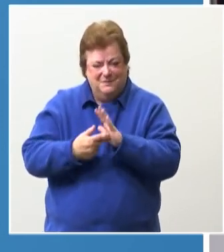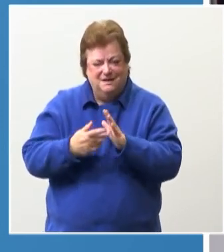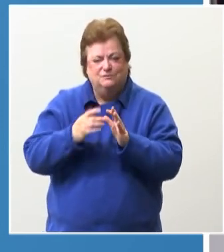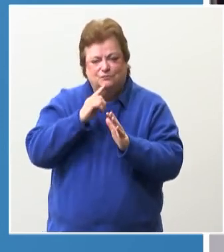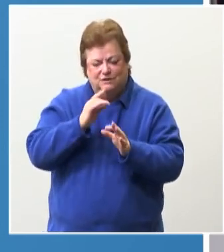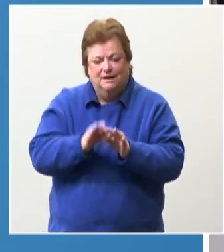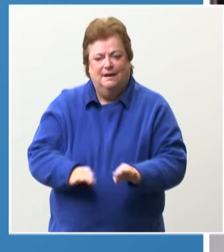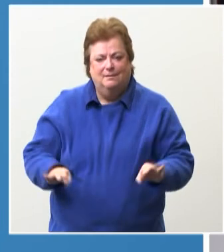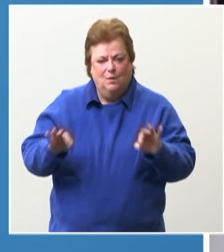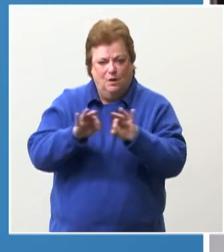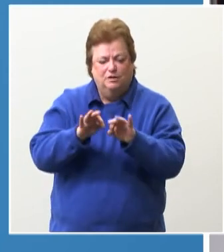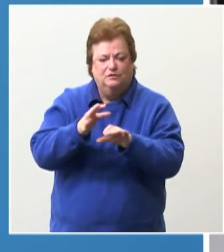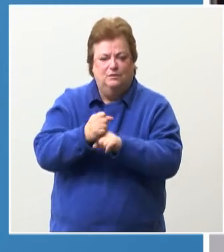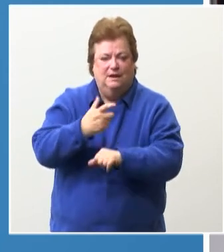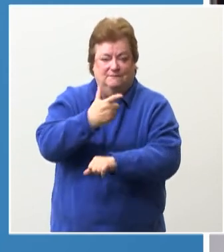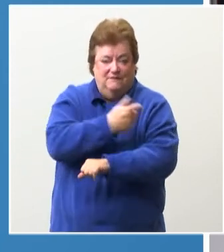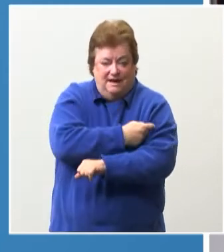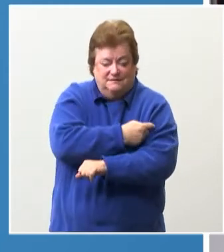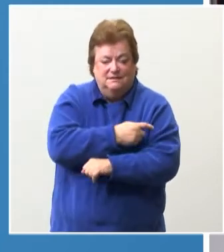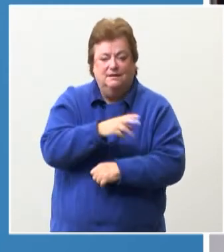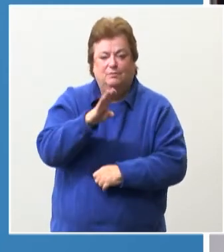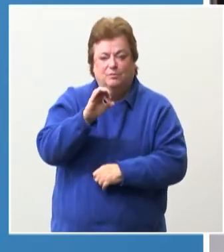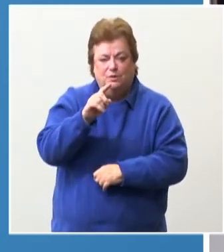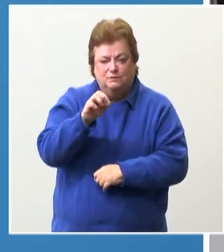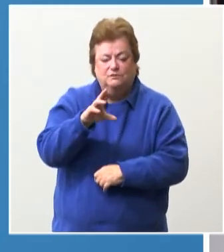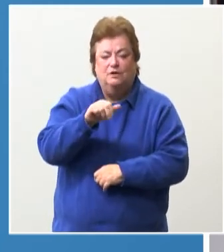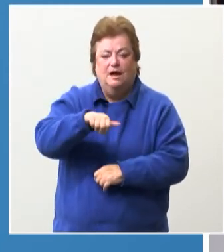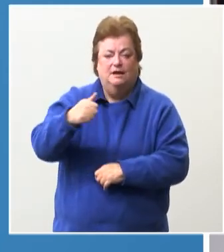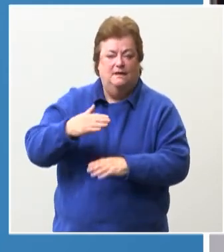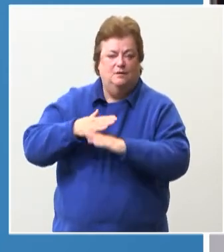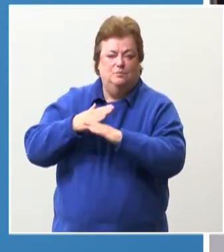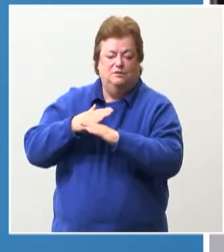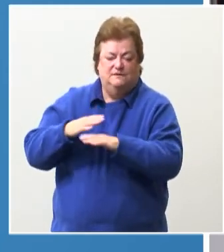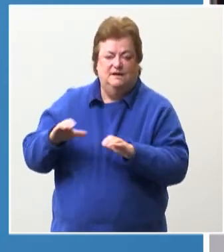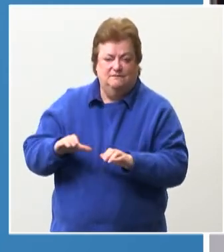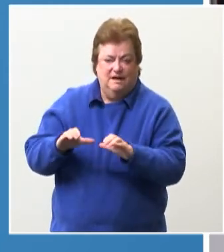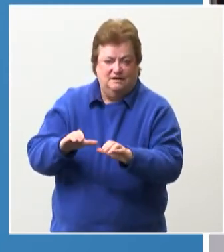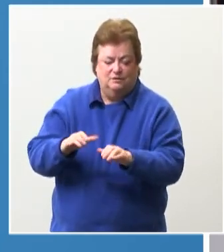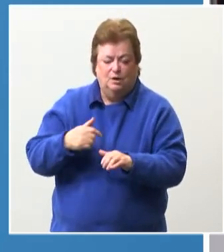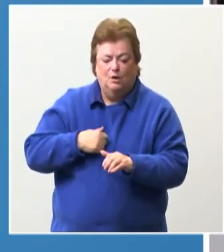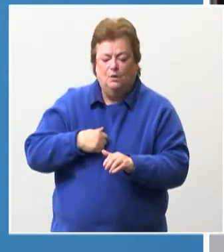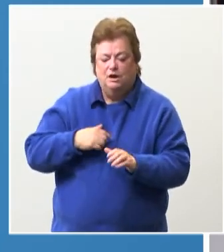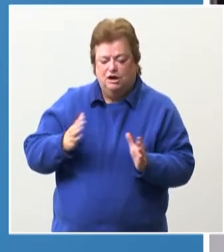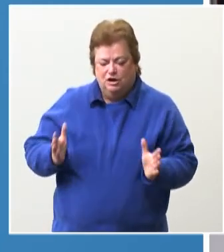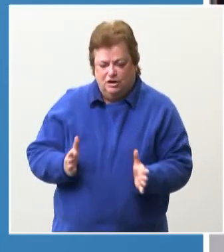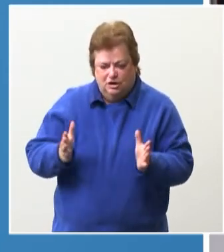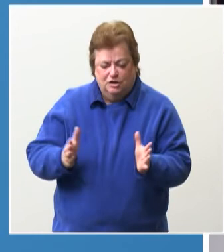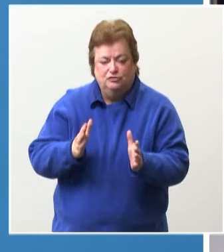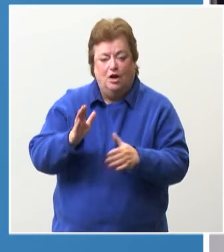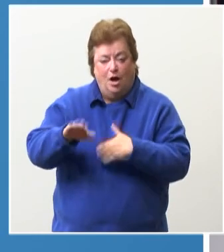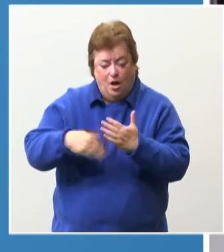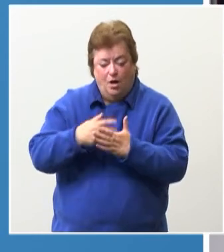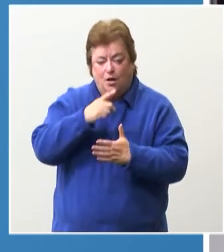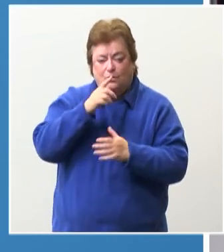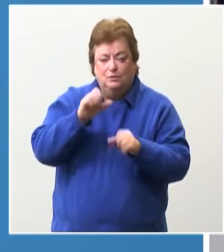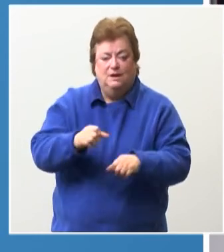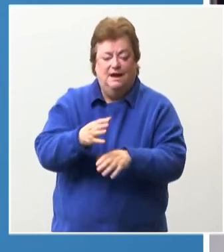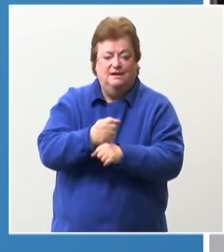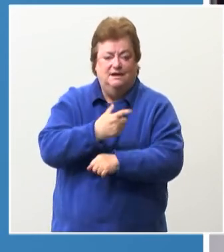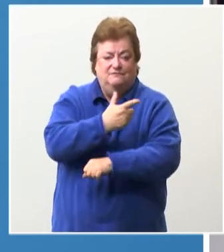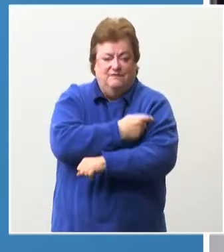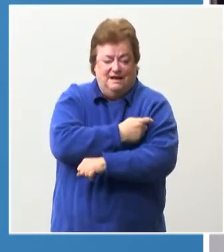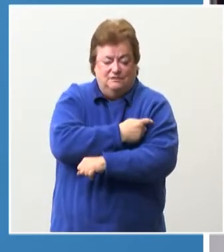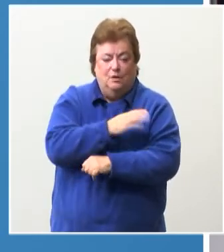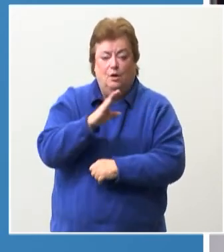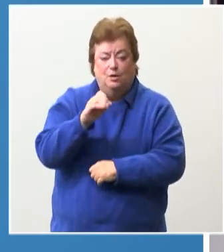vaccination, boosters, and other preventative actions. We urge all those eligible to get vaccinated or a